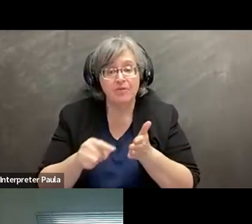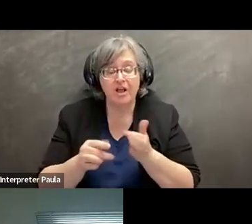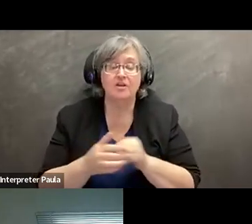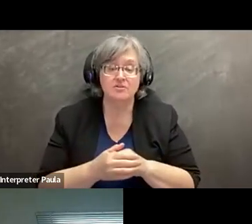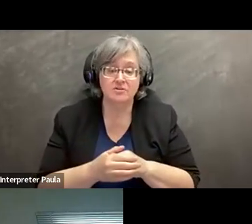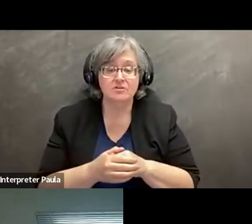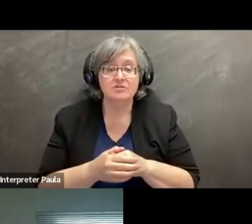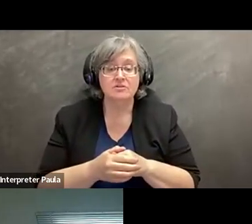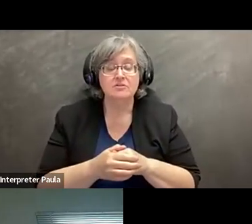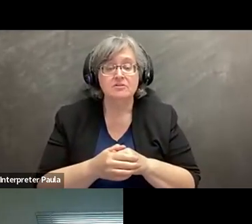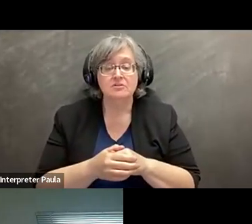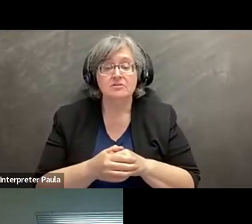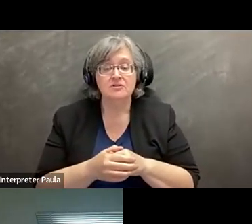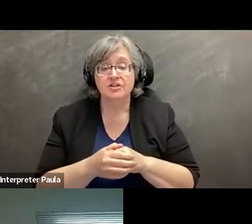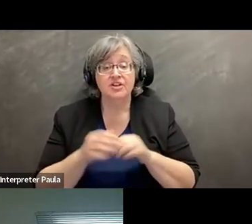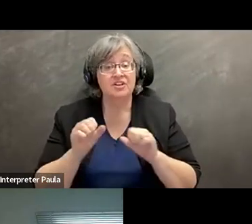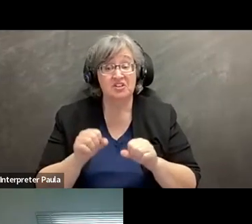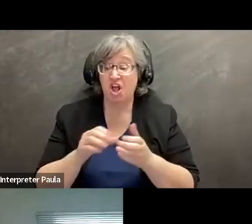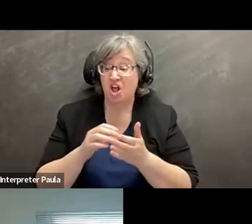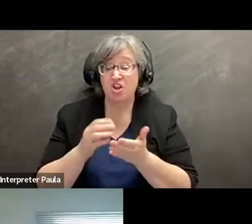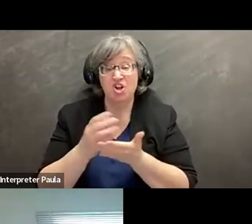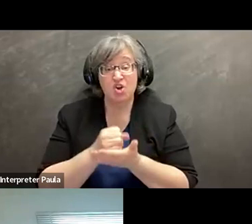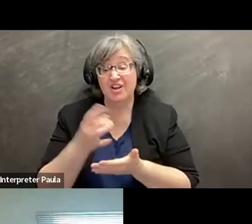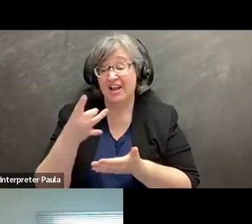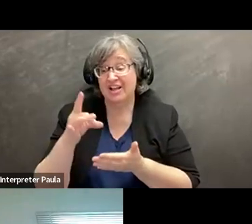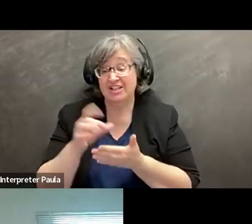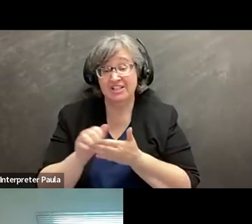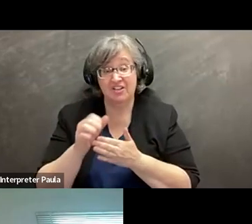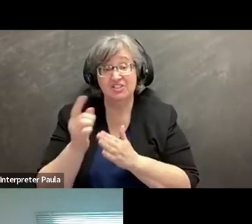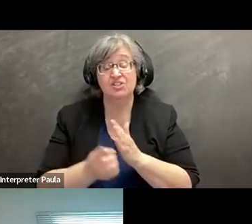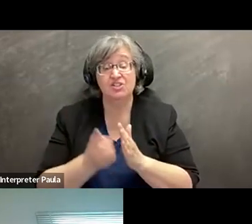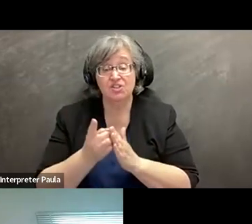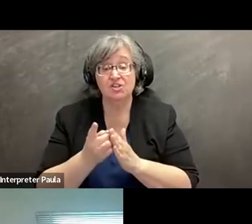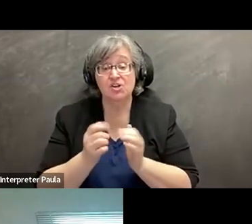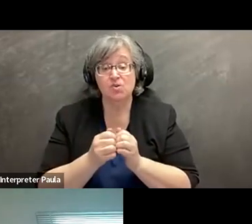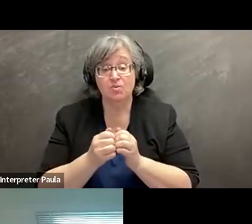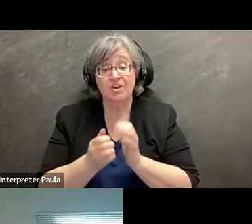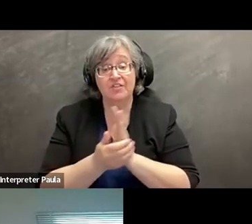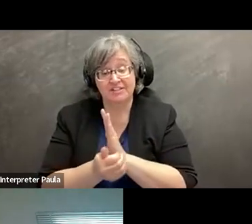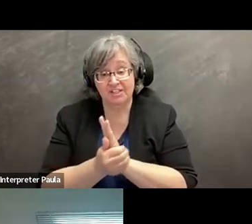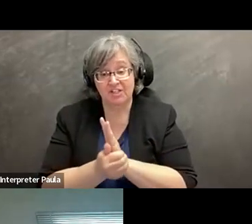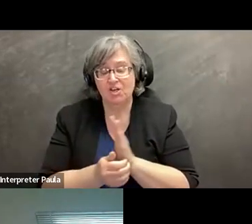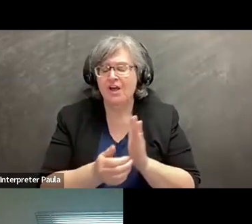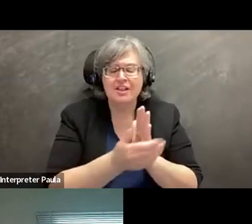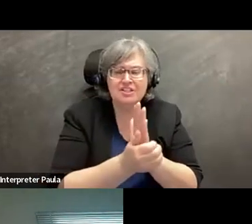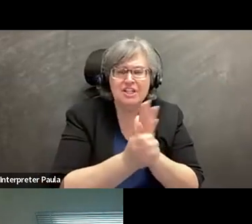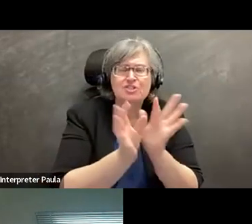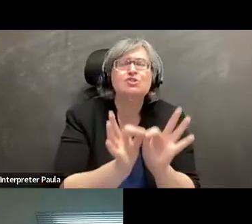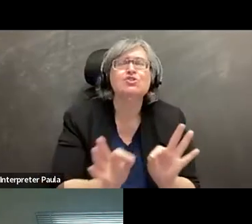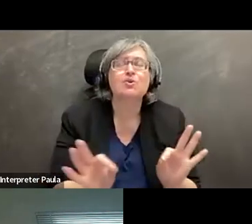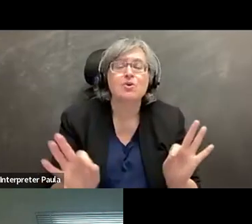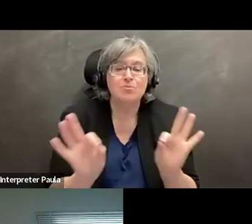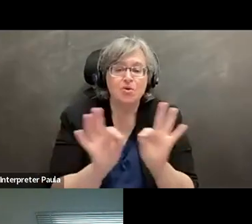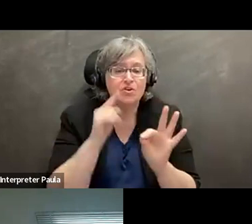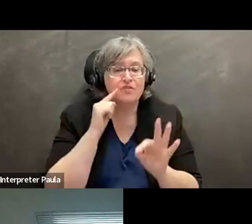as much as $18 per hour with a skill. So the skills are so important for these women.